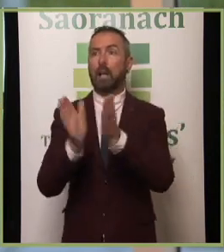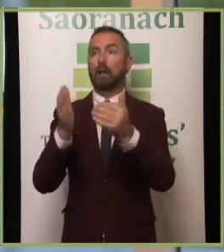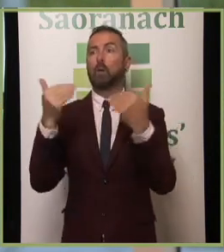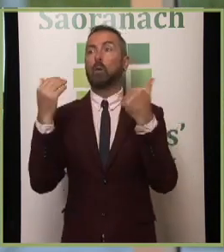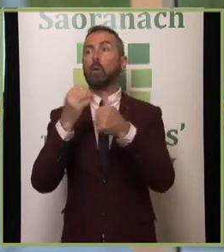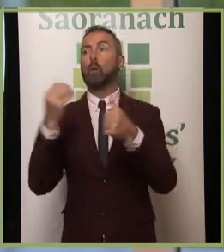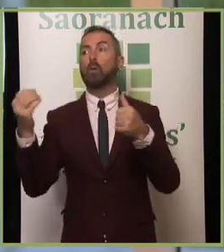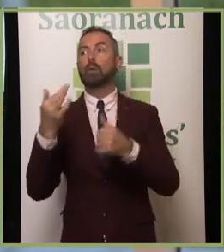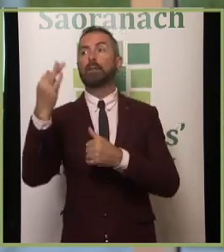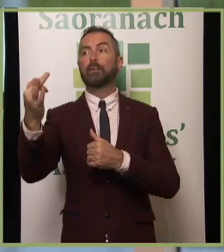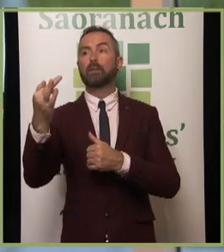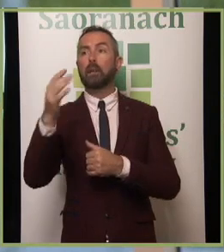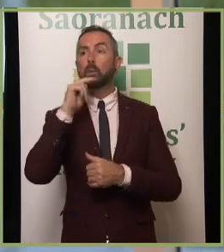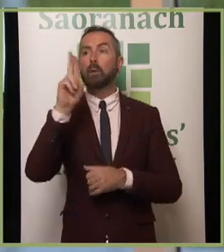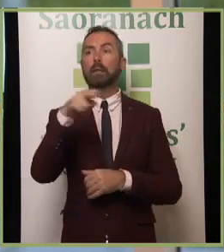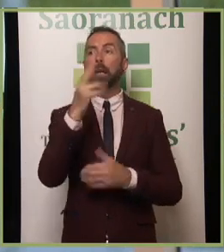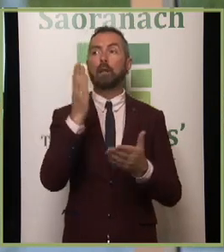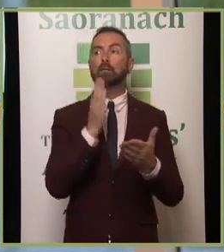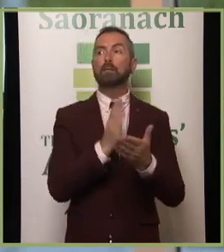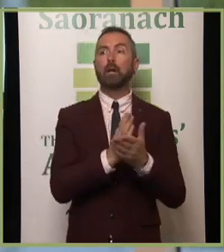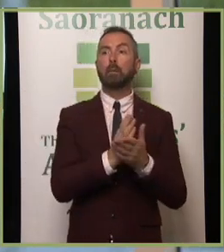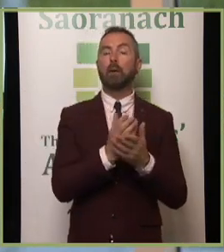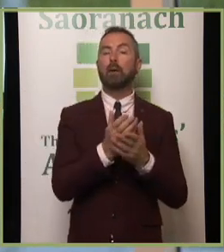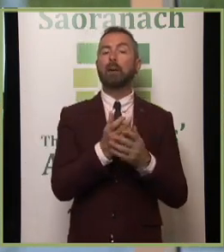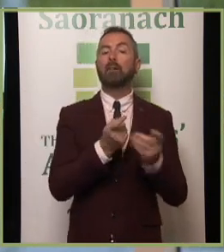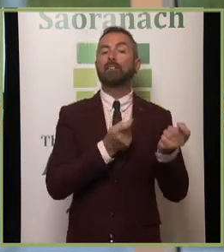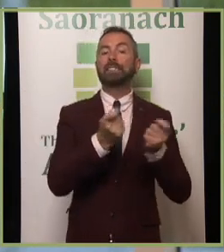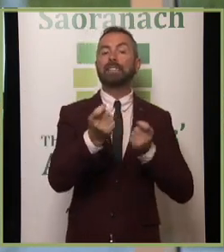doesn't prevent a state-owned company facilitating